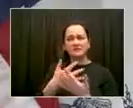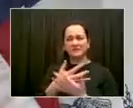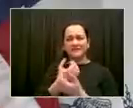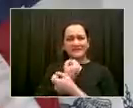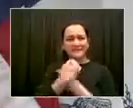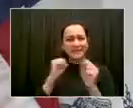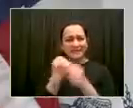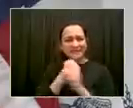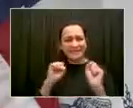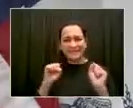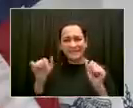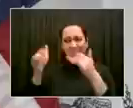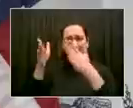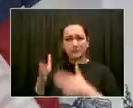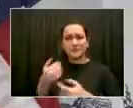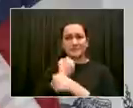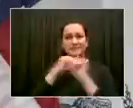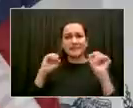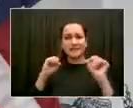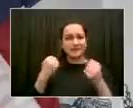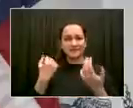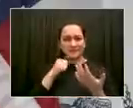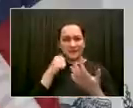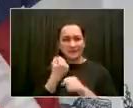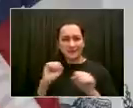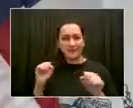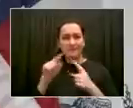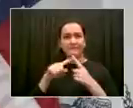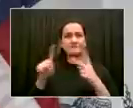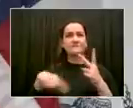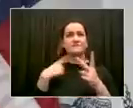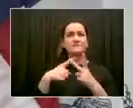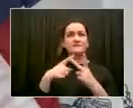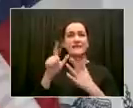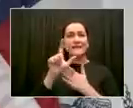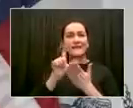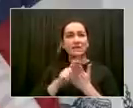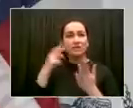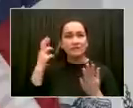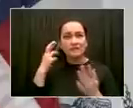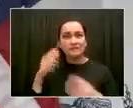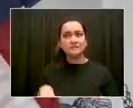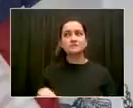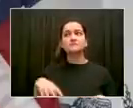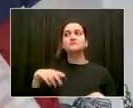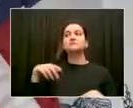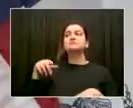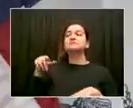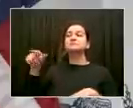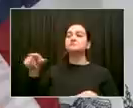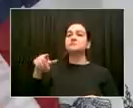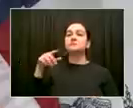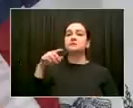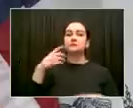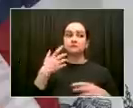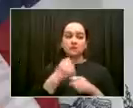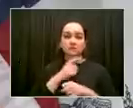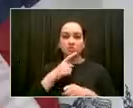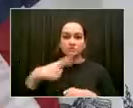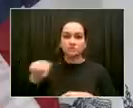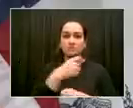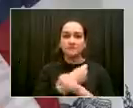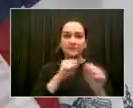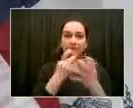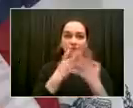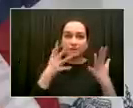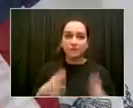news here is that solitary confinement will no longer be used in New York City. And the last steps in that process